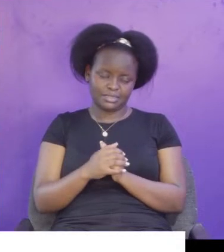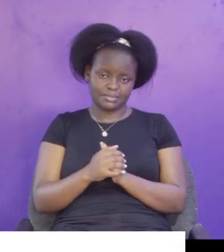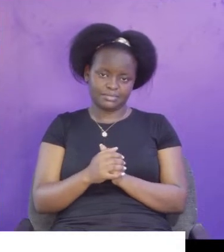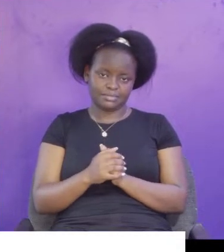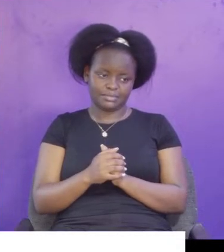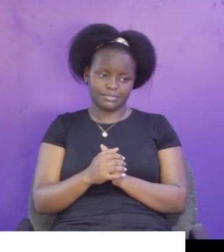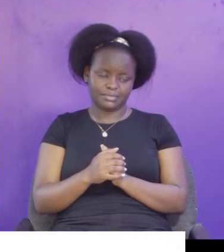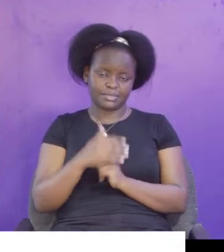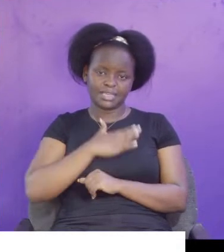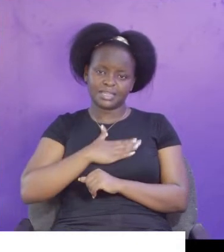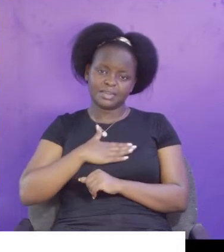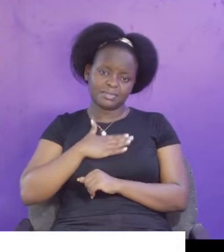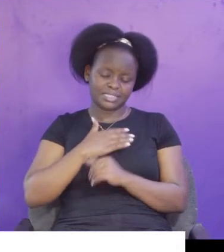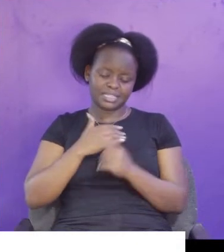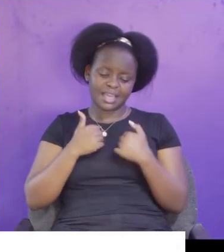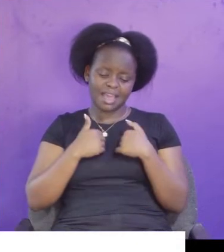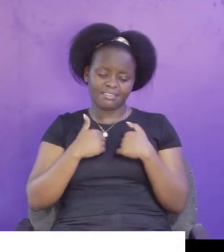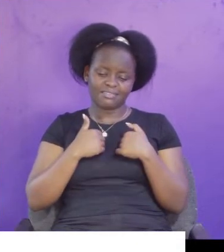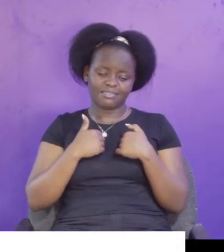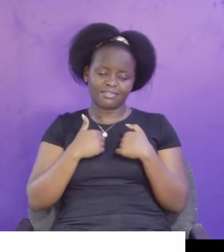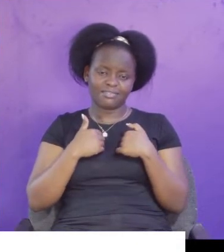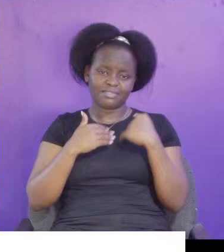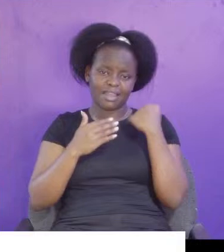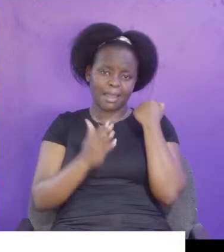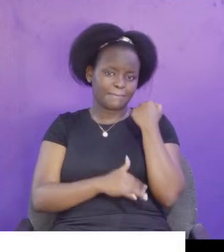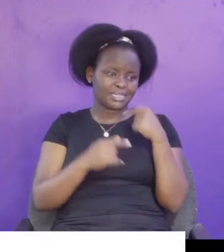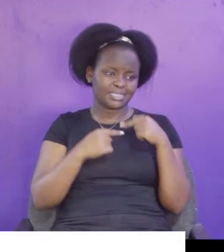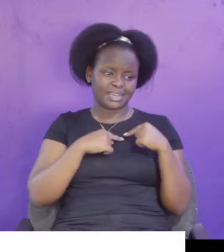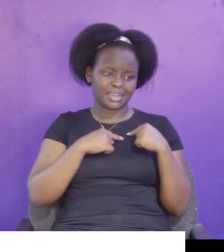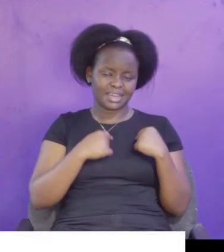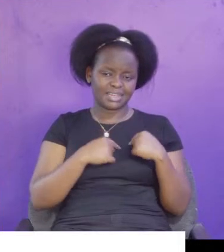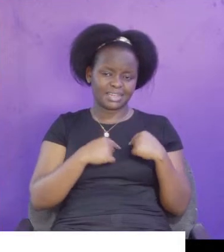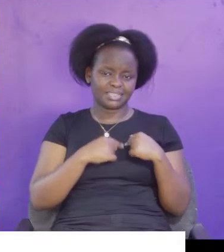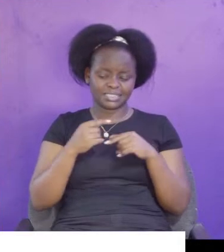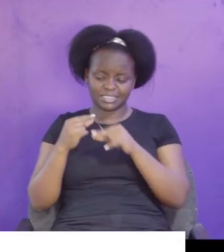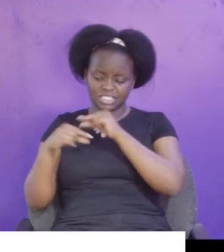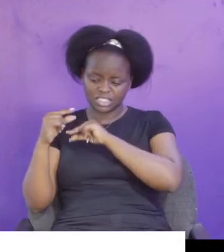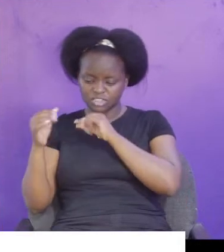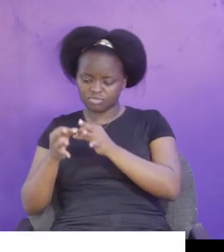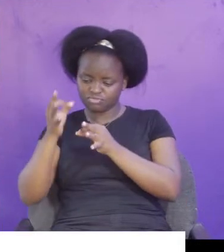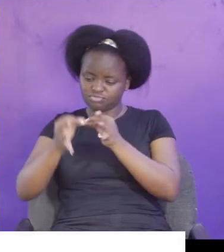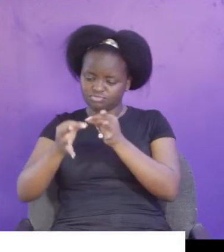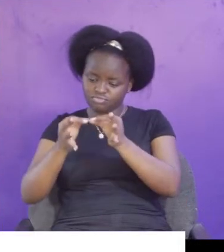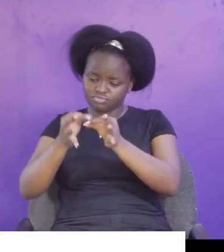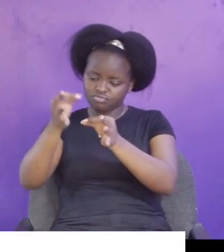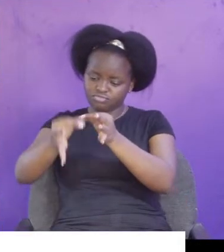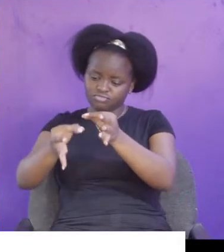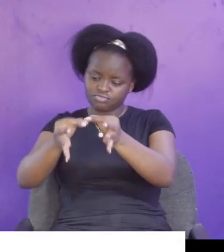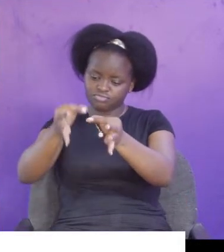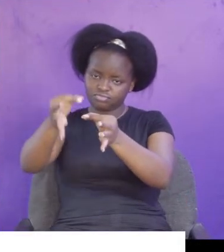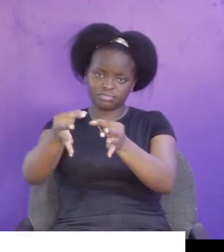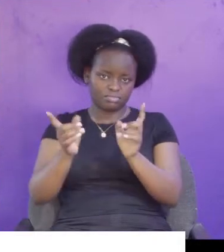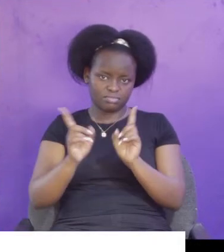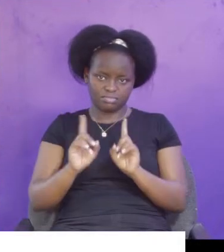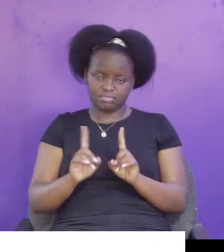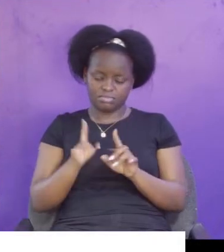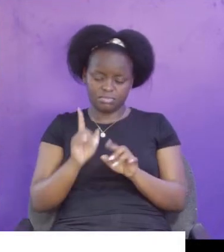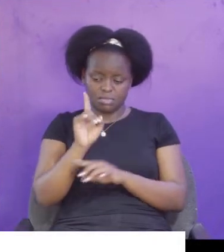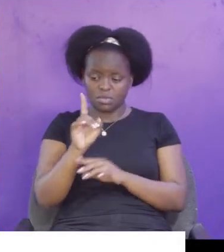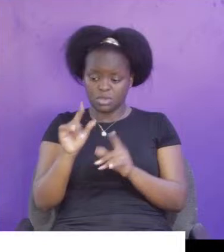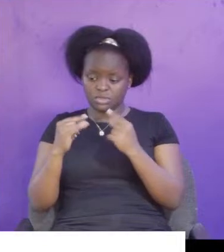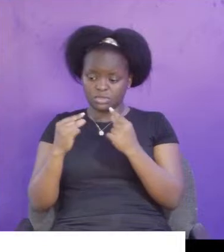carry grudges from one generation to another and from one group to